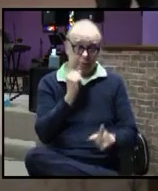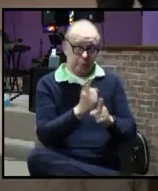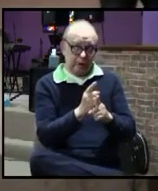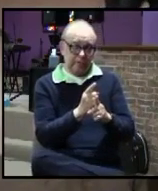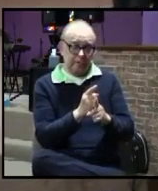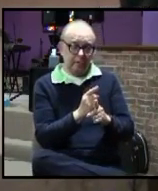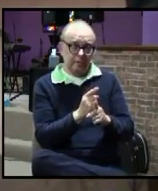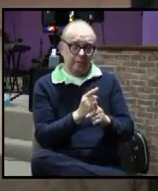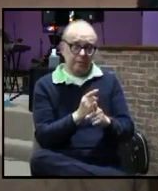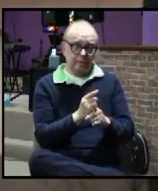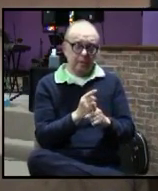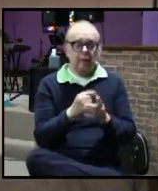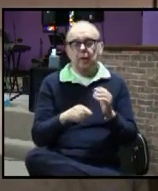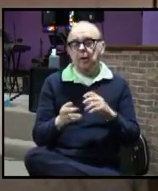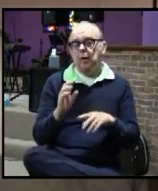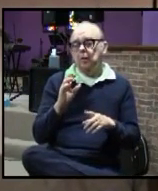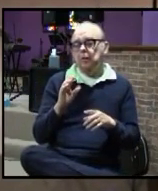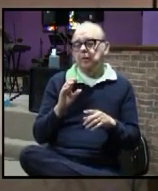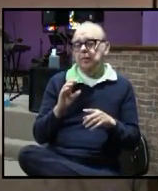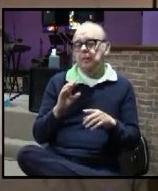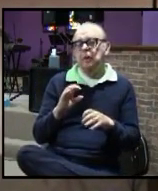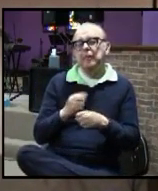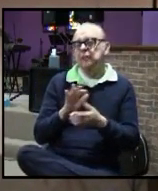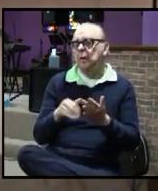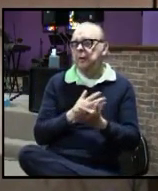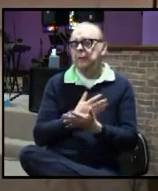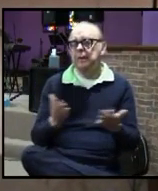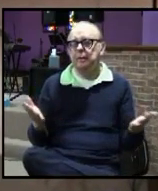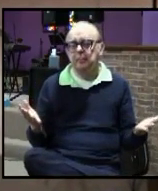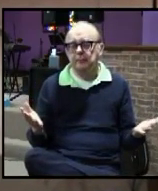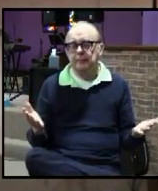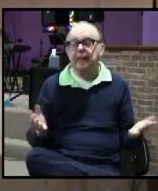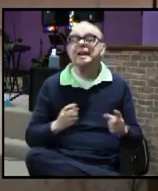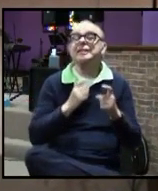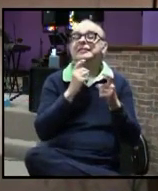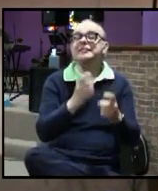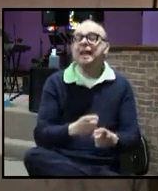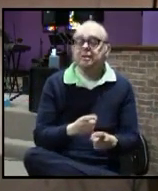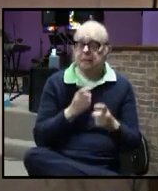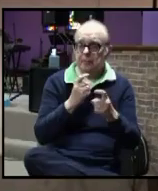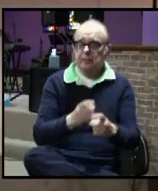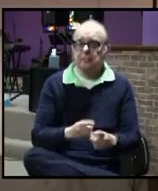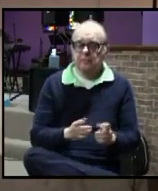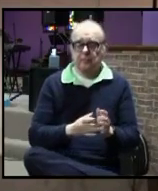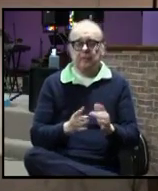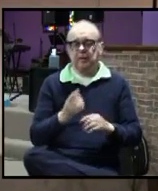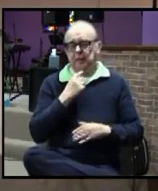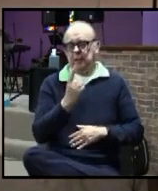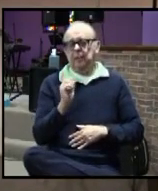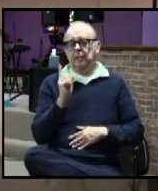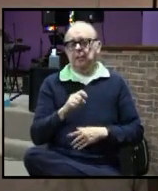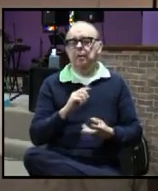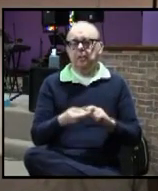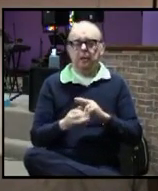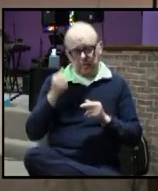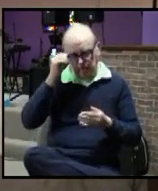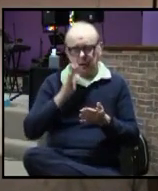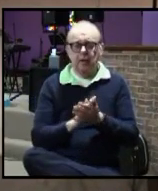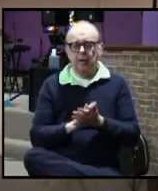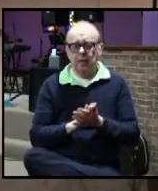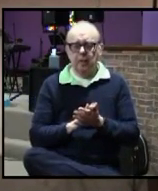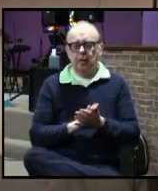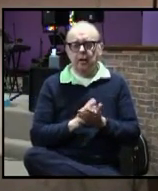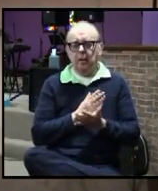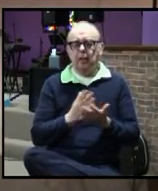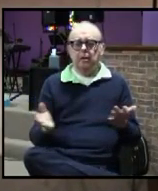right. And what's the root cause of it all? Sin. So Jesus says, we need to repent and believe